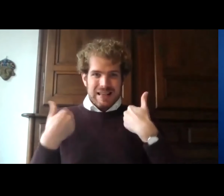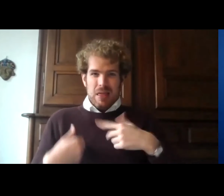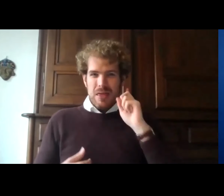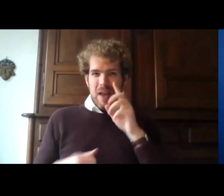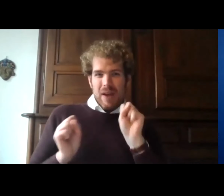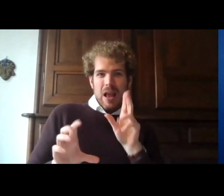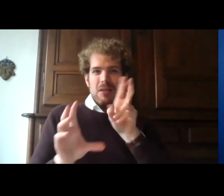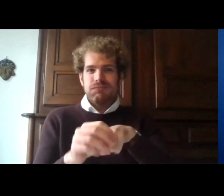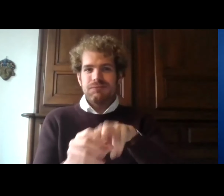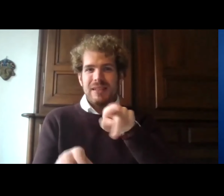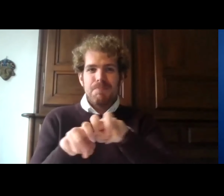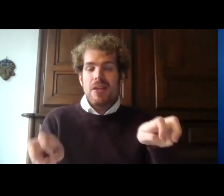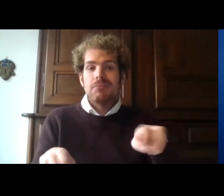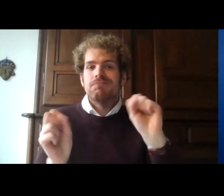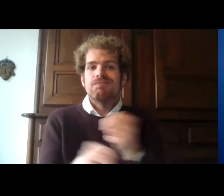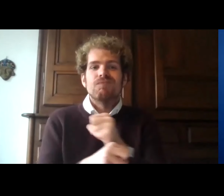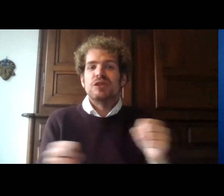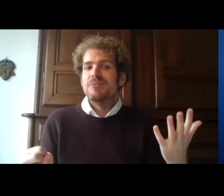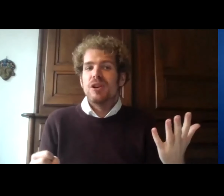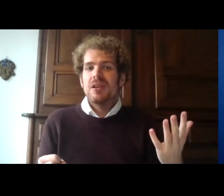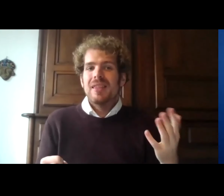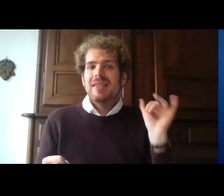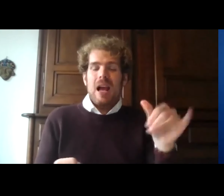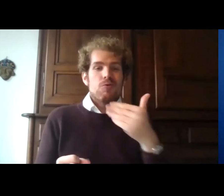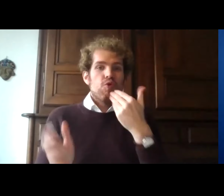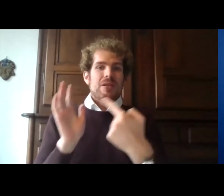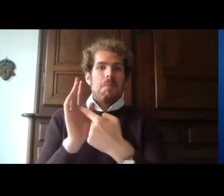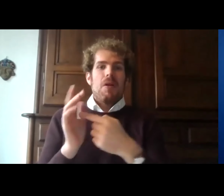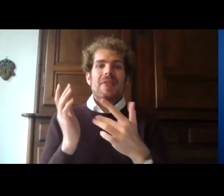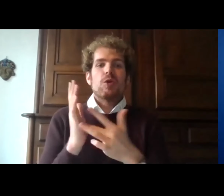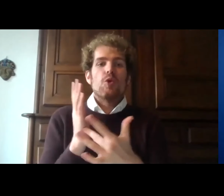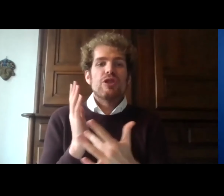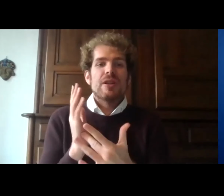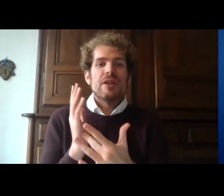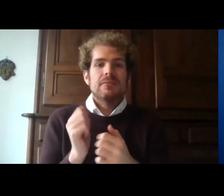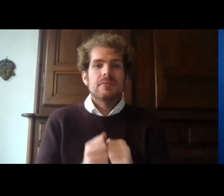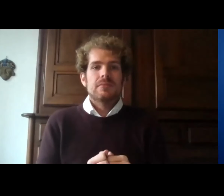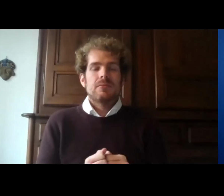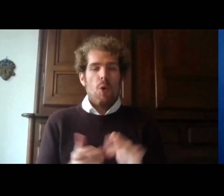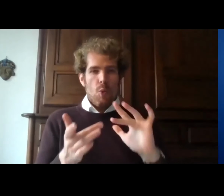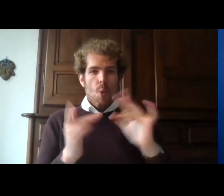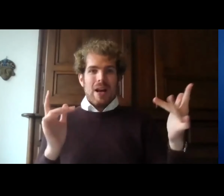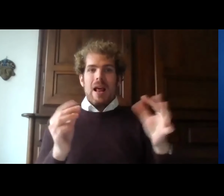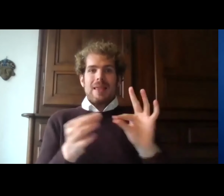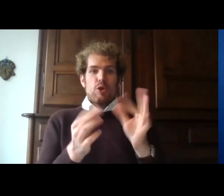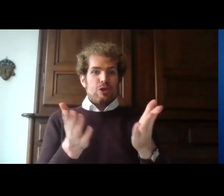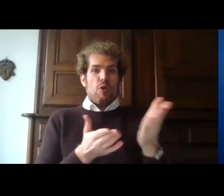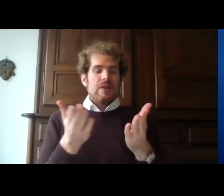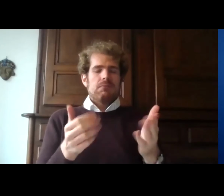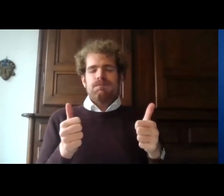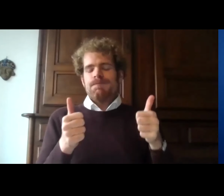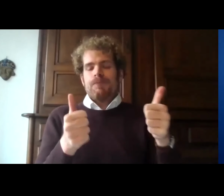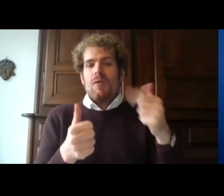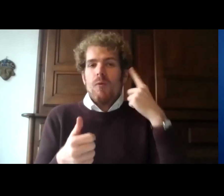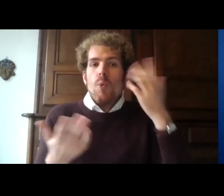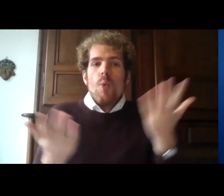access. Now, 30 years ago, a deaf person wouldn't be able to do this. This would have been completely impossible. So this is a great example of how technology